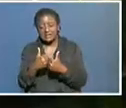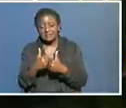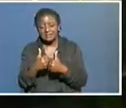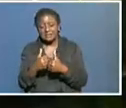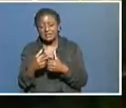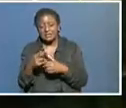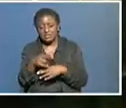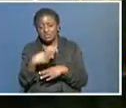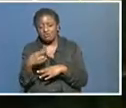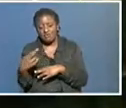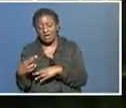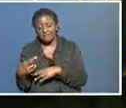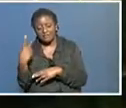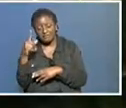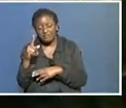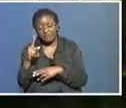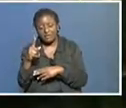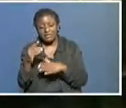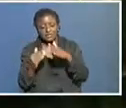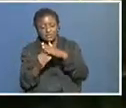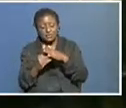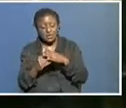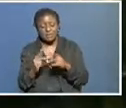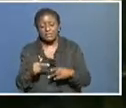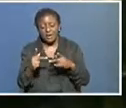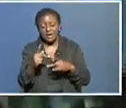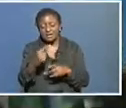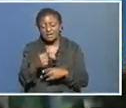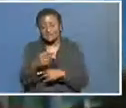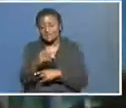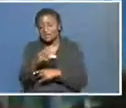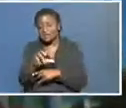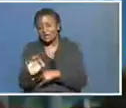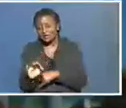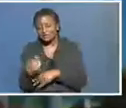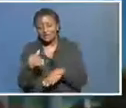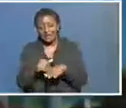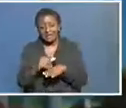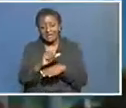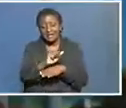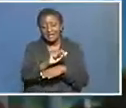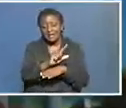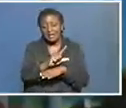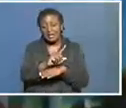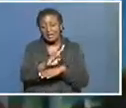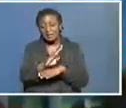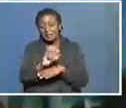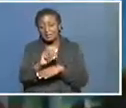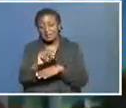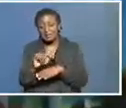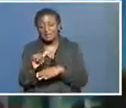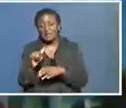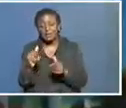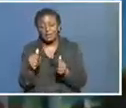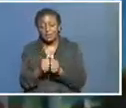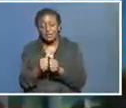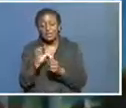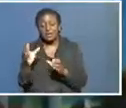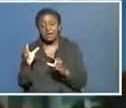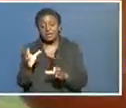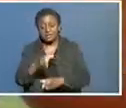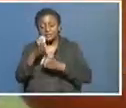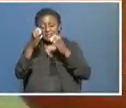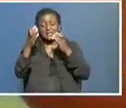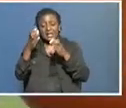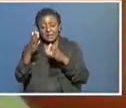be golf at Albany with a celebrity golfer. I wish to affirm my government's